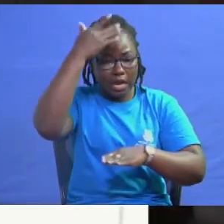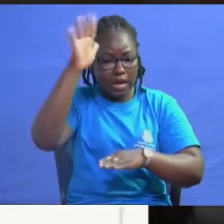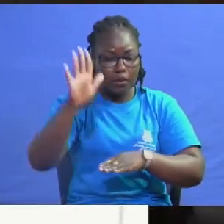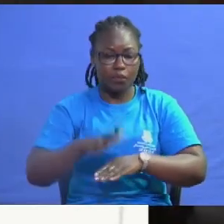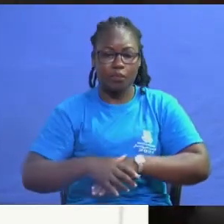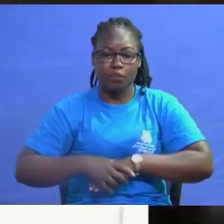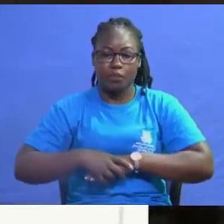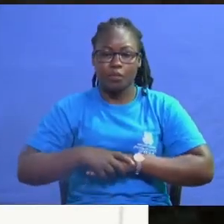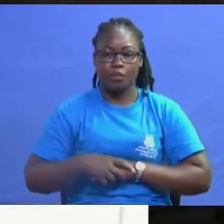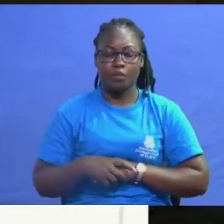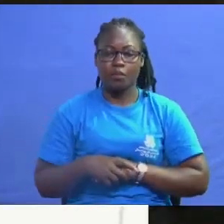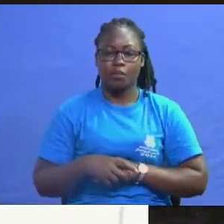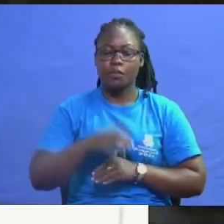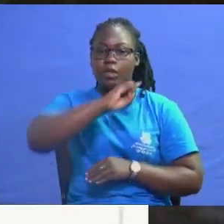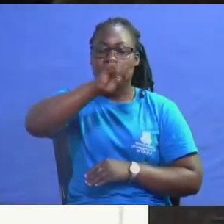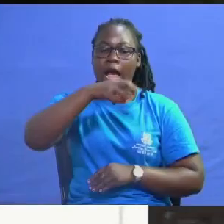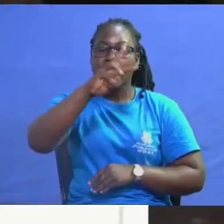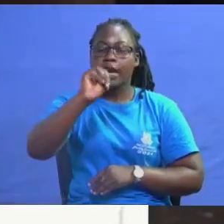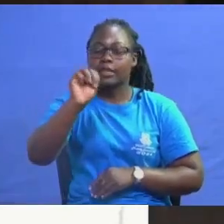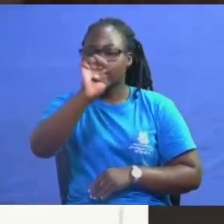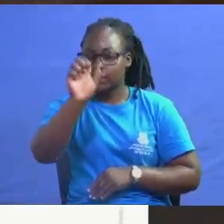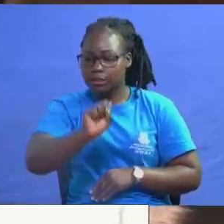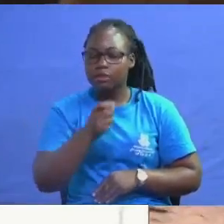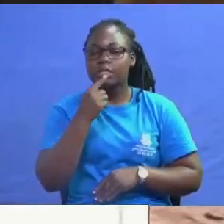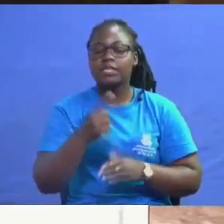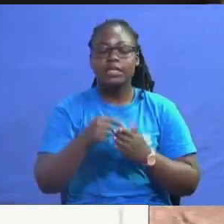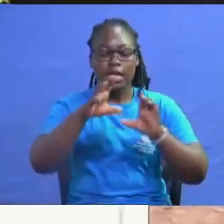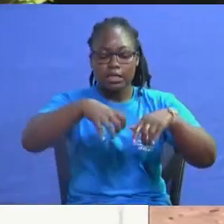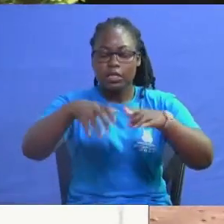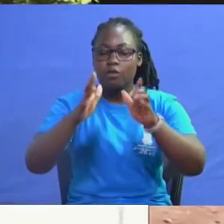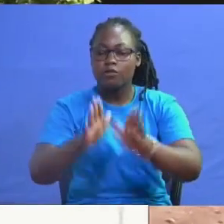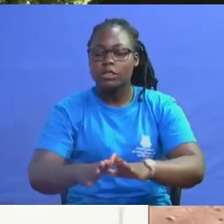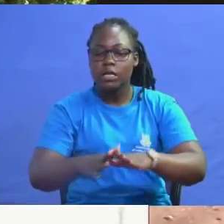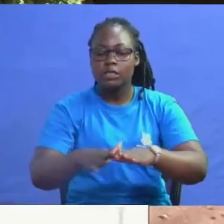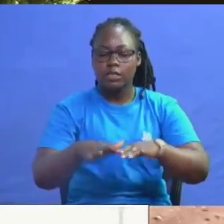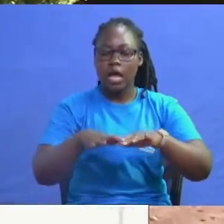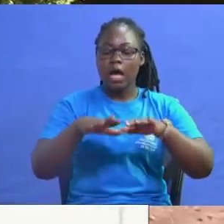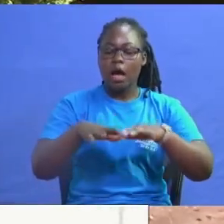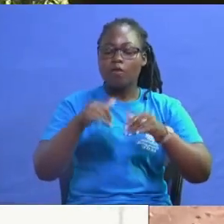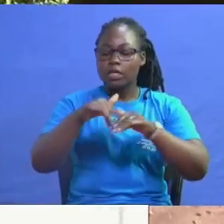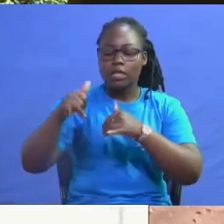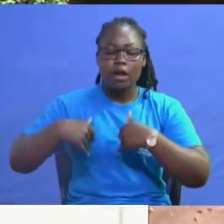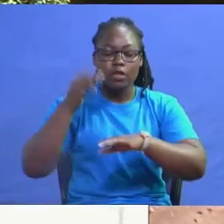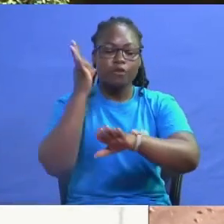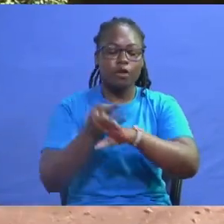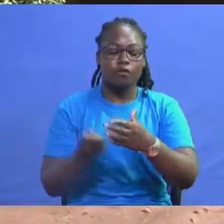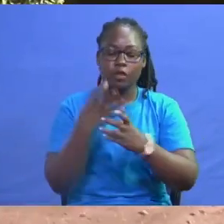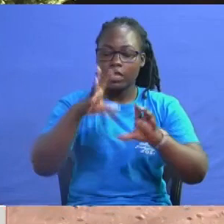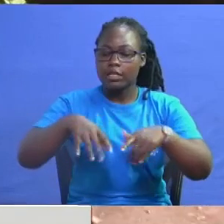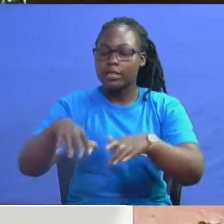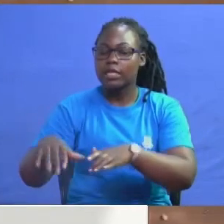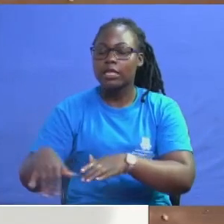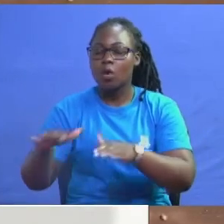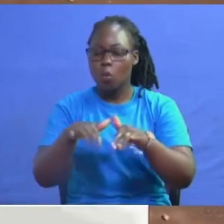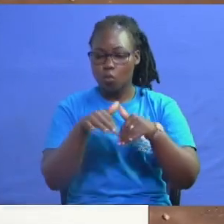hii. James Mushira Muriuki states that farmers are still with the alleged fake fertilizer in their homes, awaiting